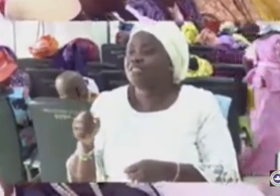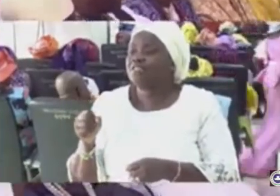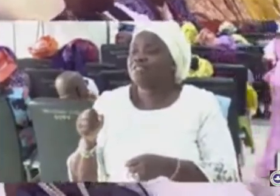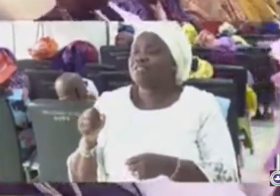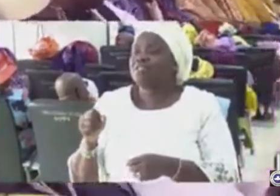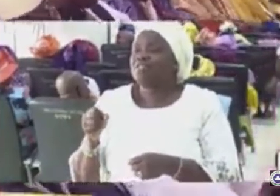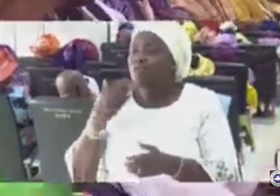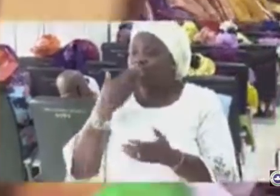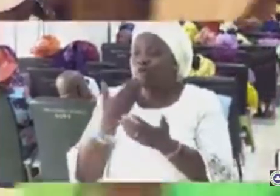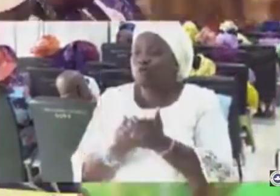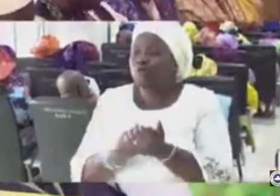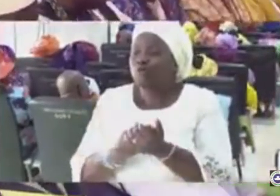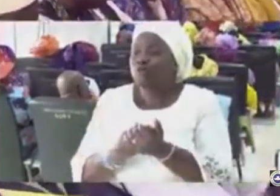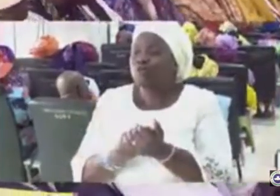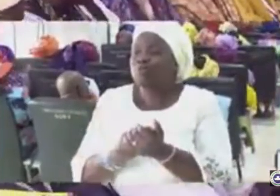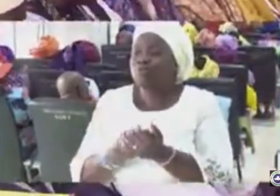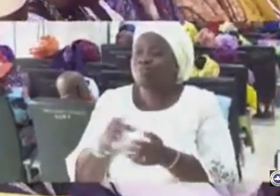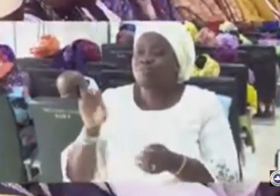5.